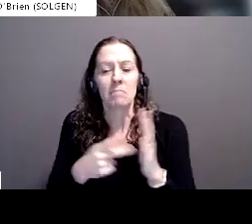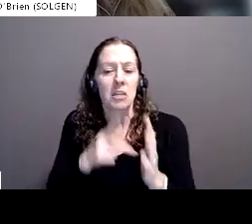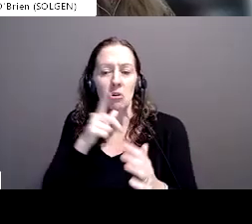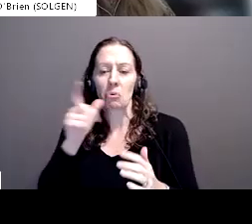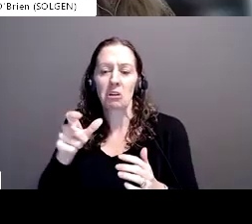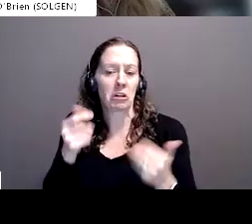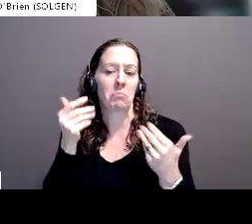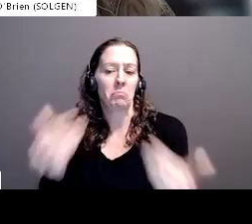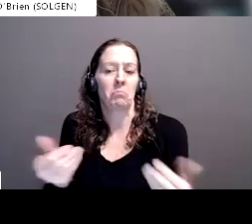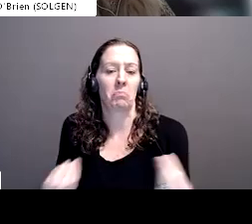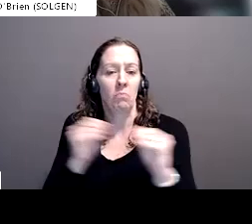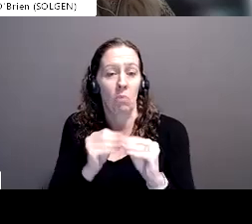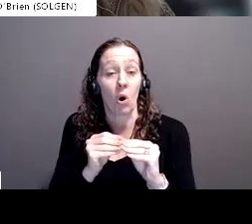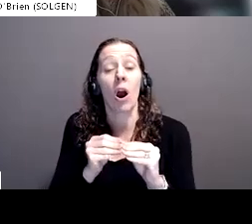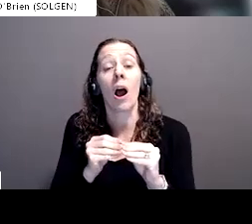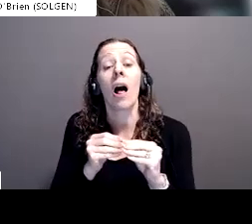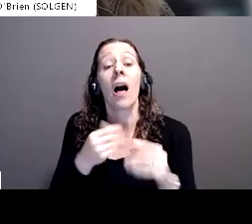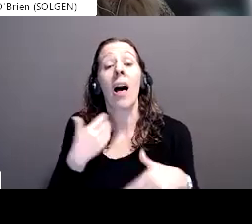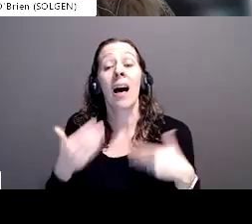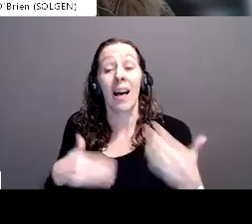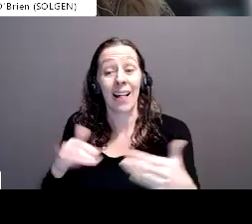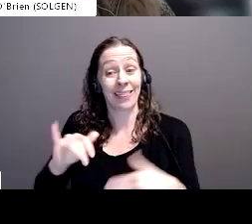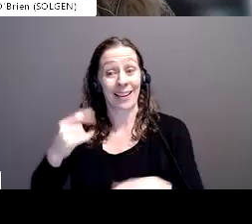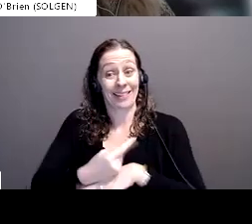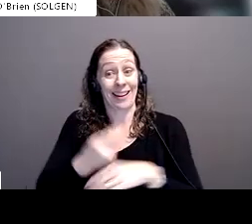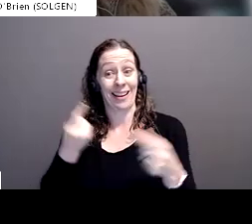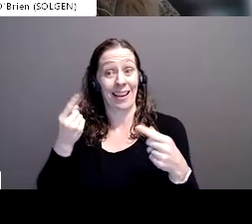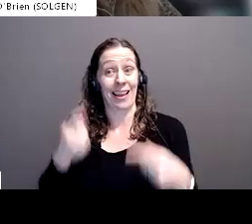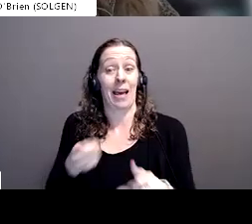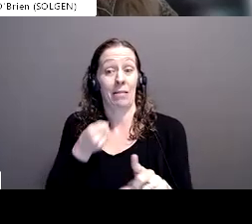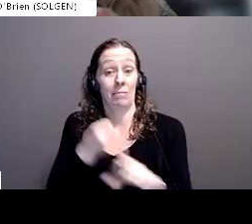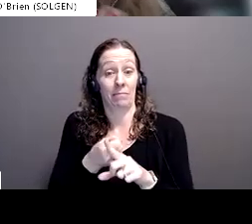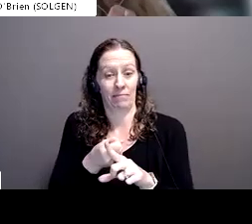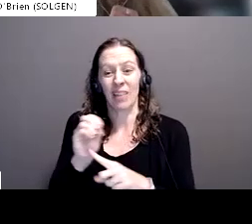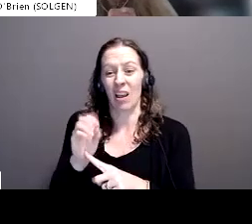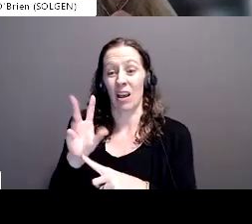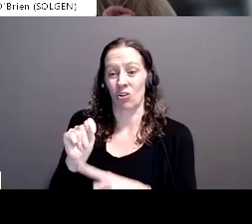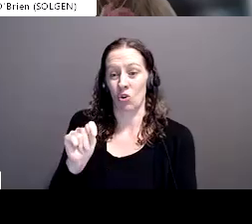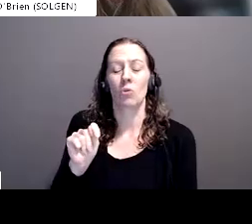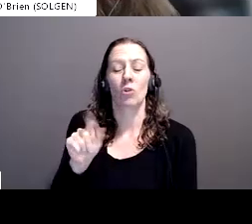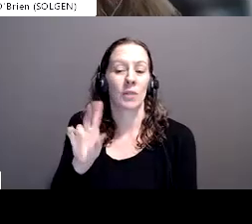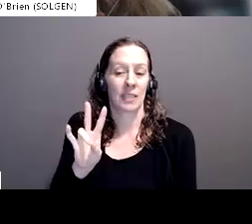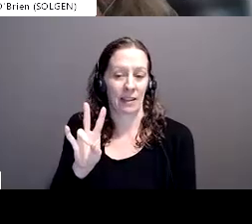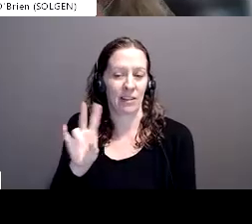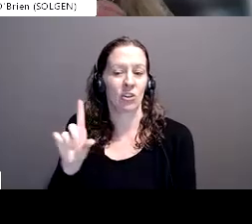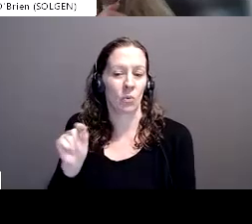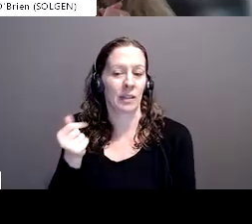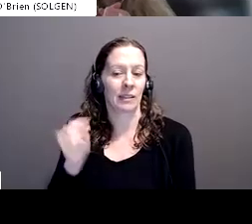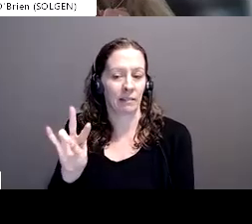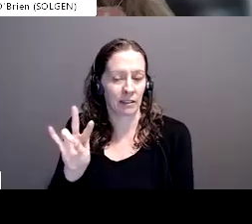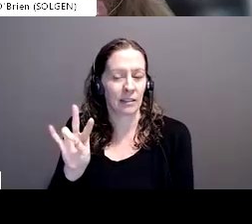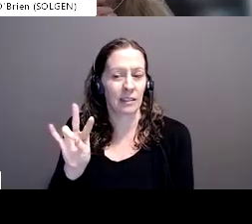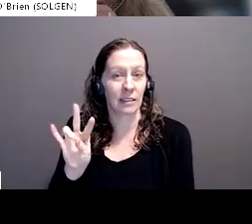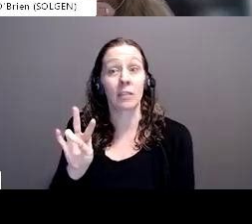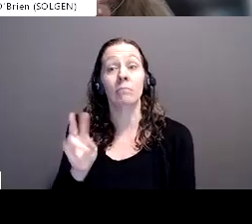then to the day of the incident. On the day in question, October 27th of 2017, the